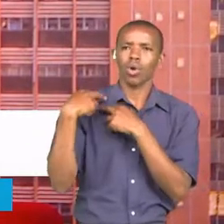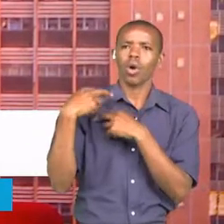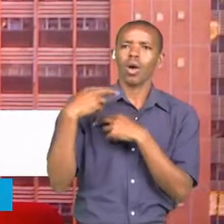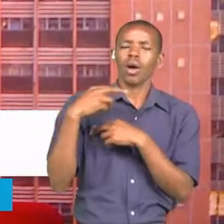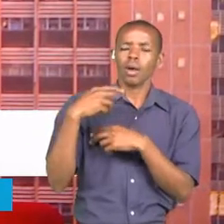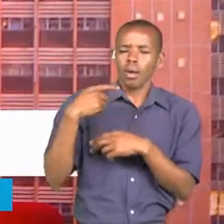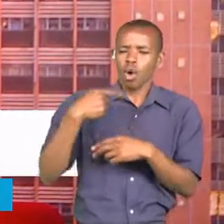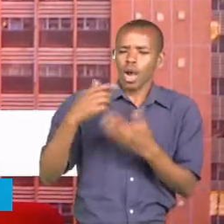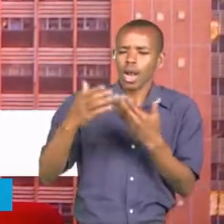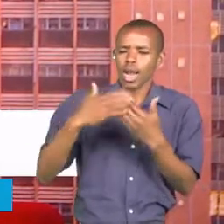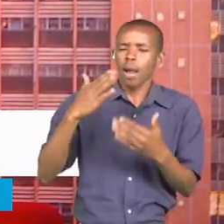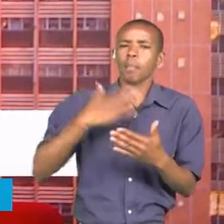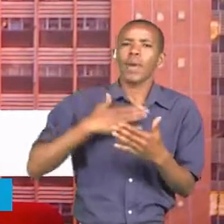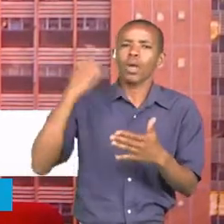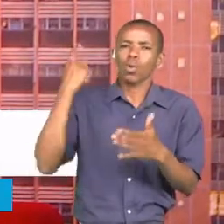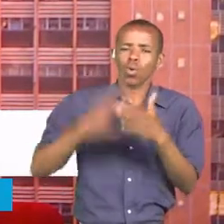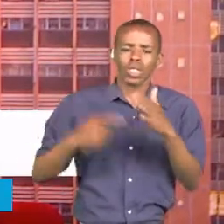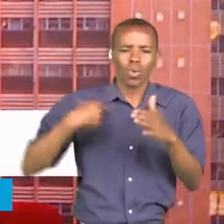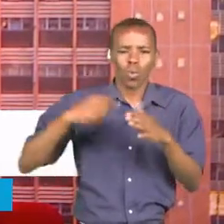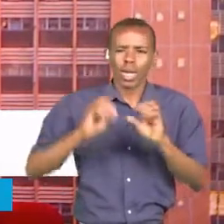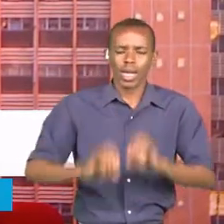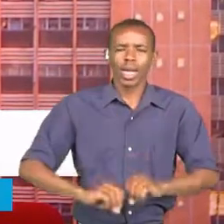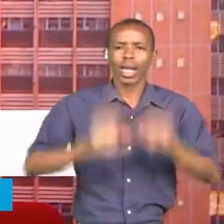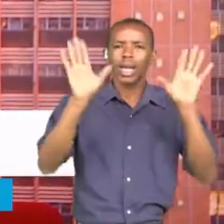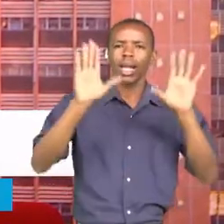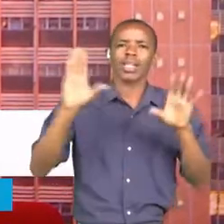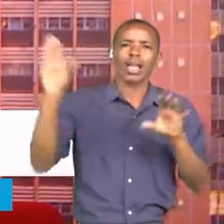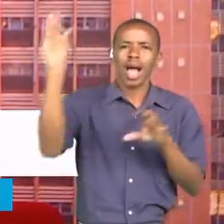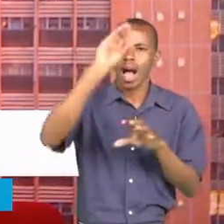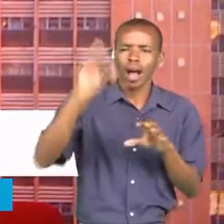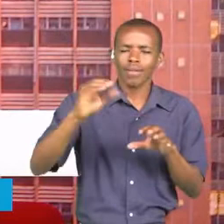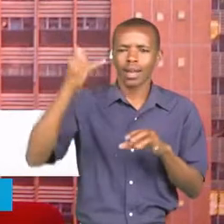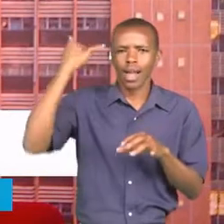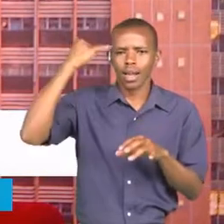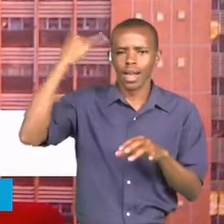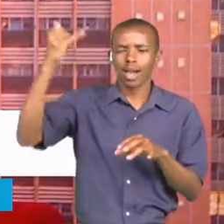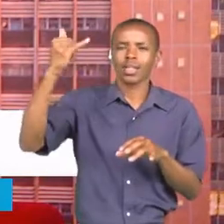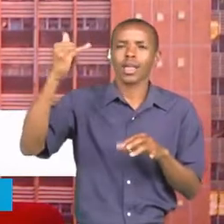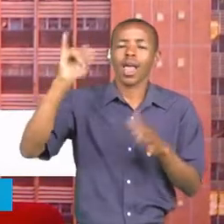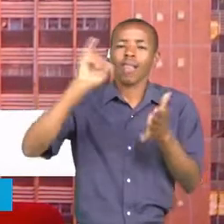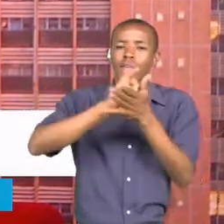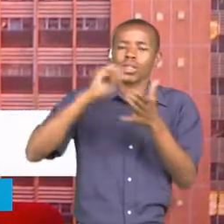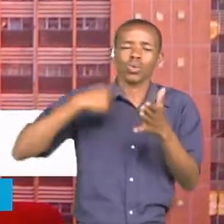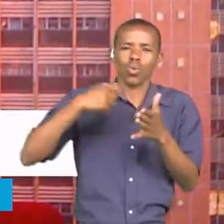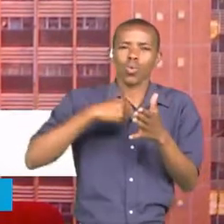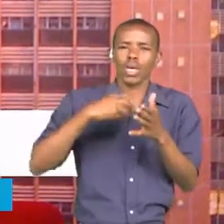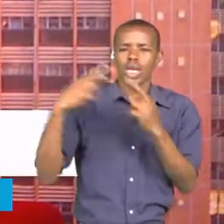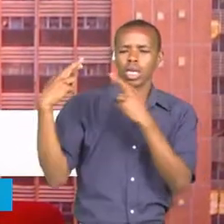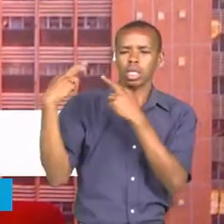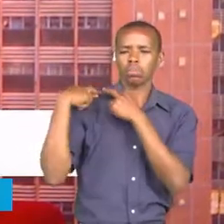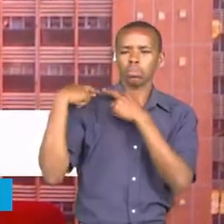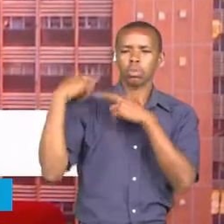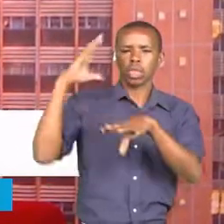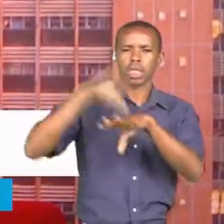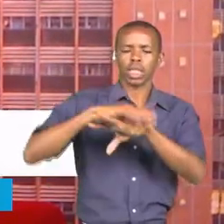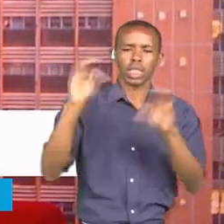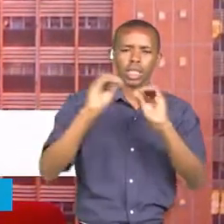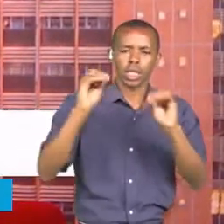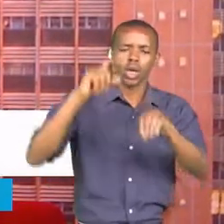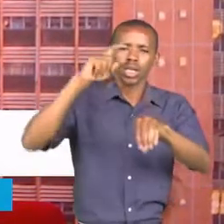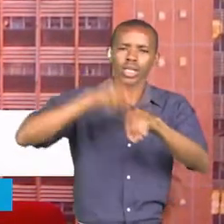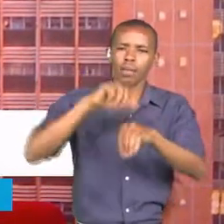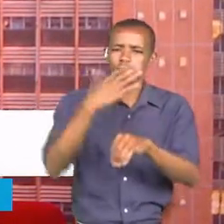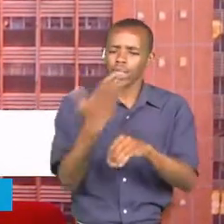fatherhood for? Sure. So let's be clear. Mm-hmm. This African idea that we don't take responsibility when